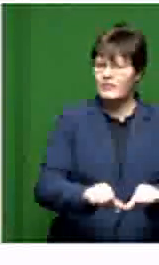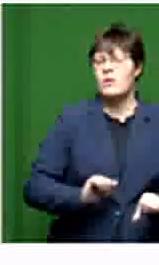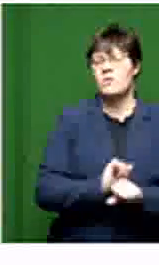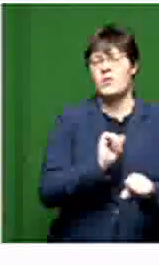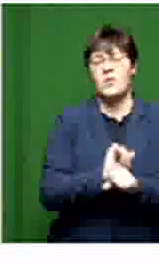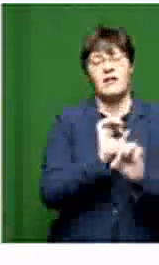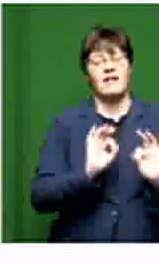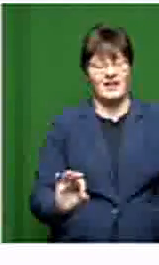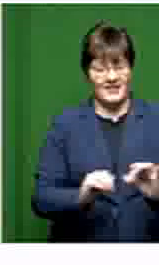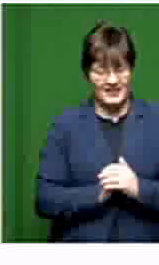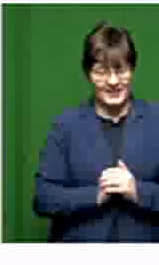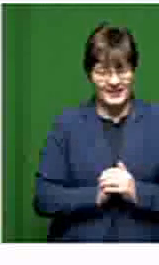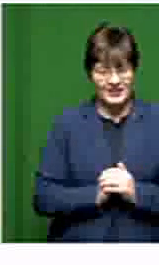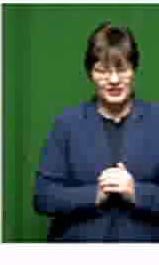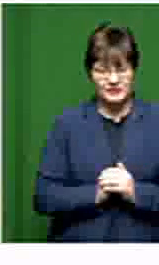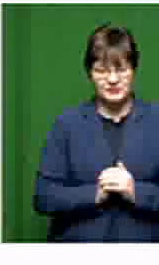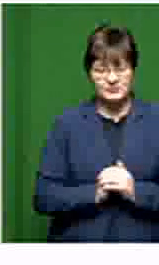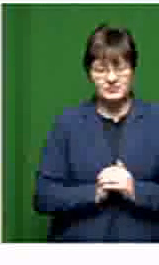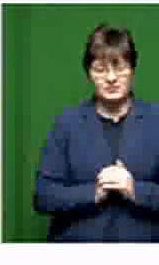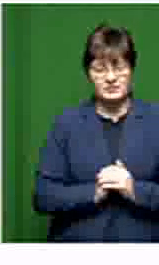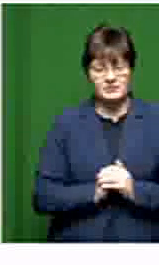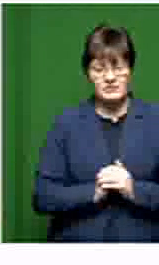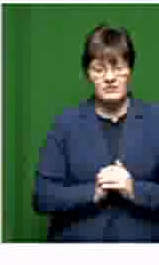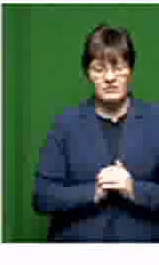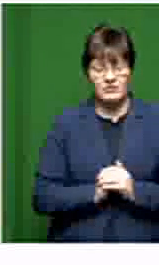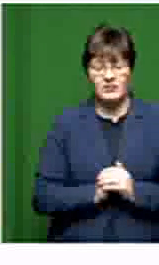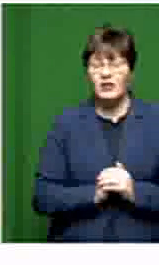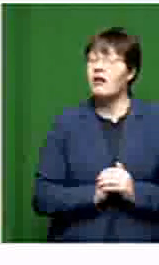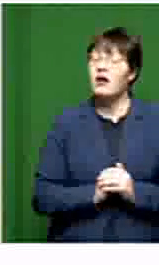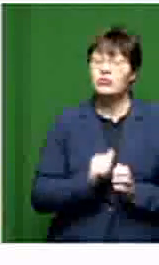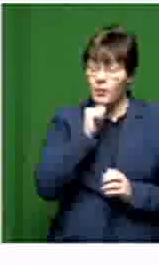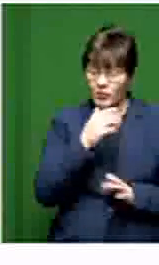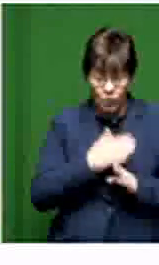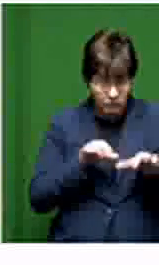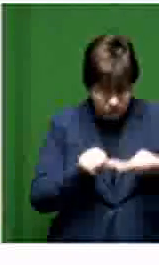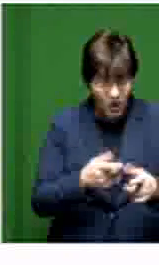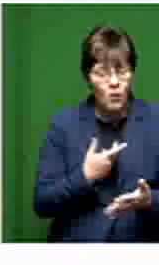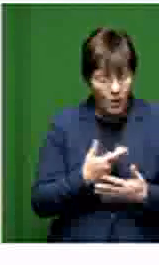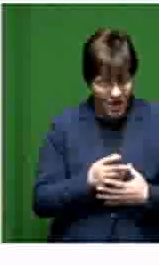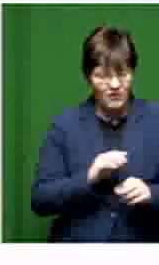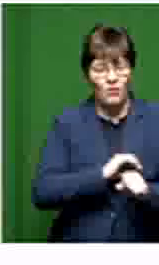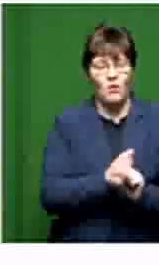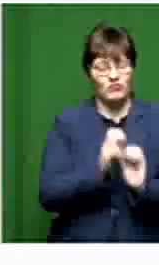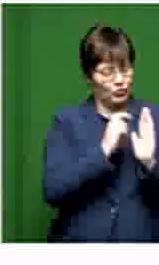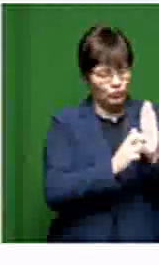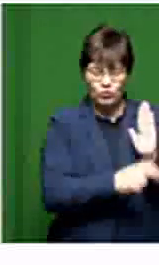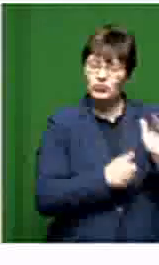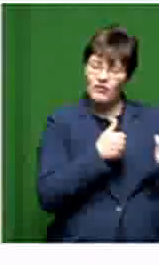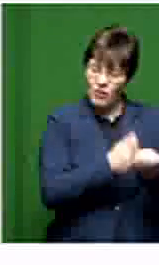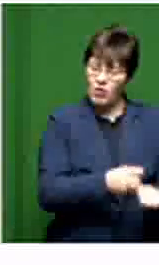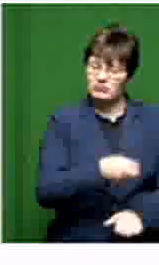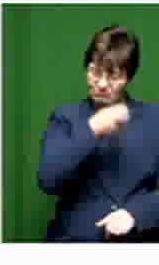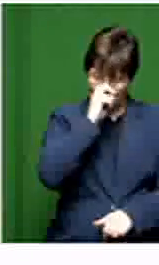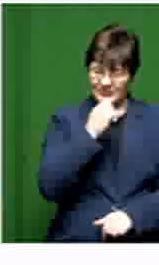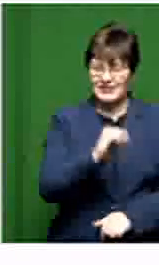we adhere to all the safety protocols and ensure that members of the public that